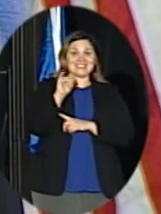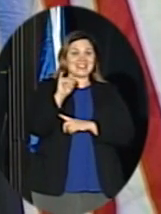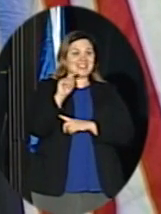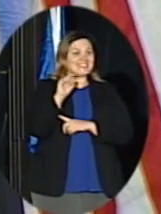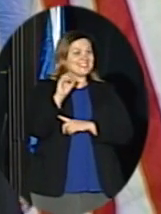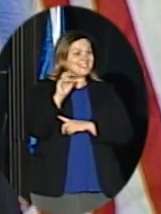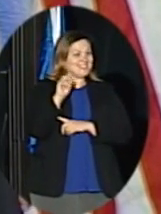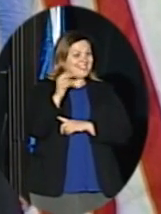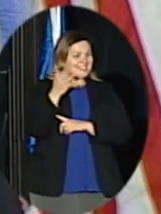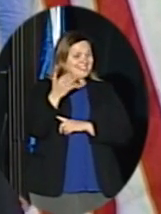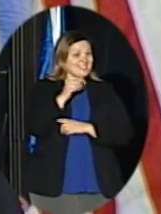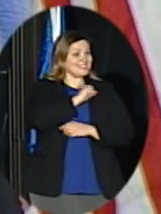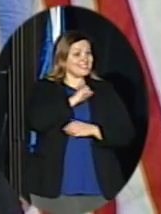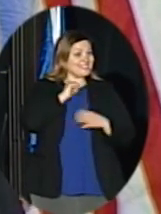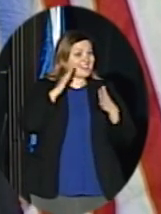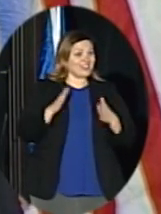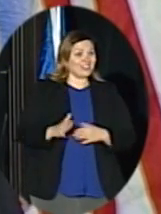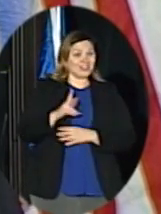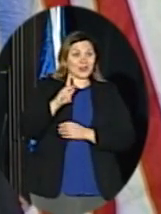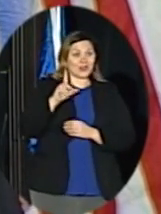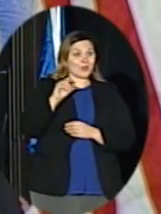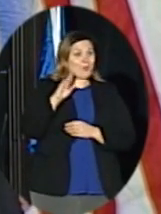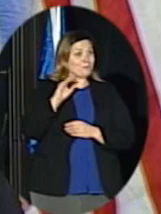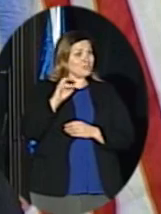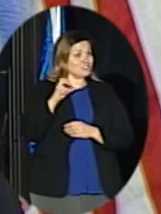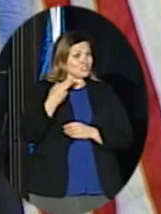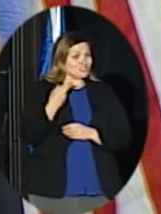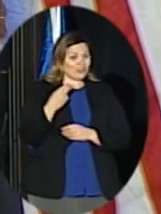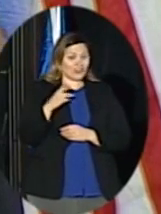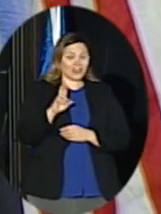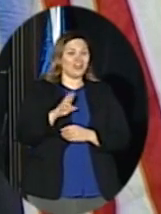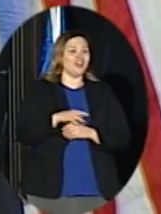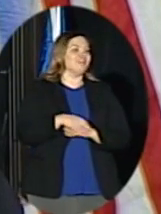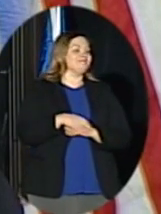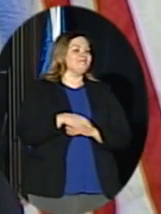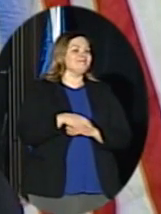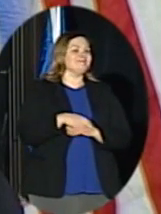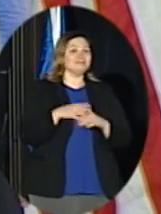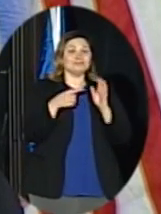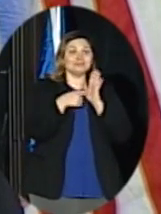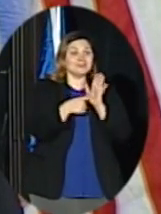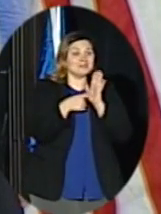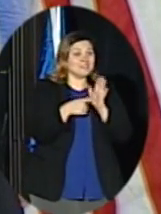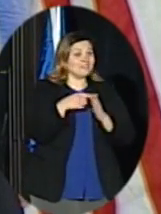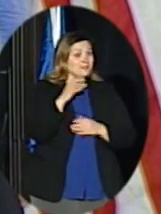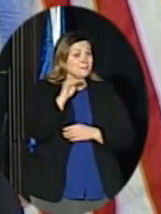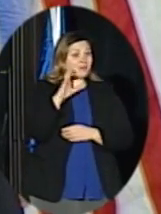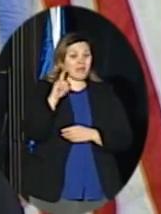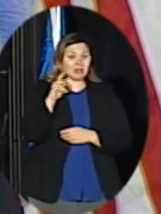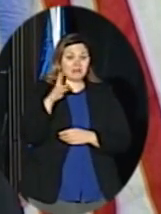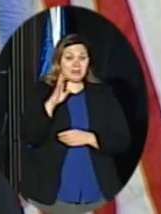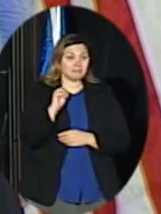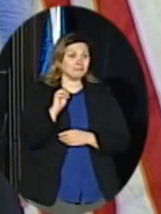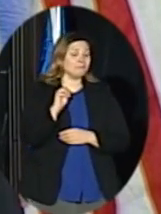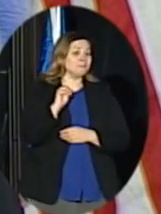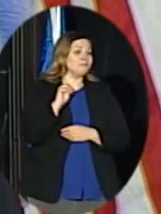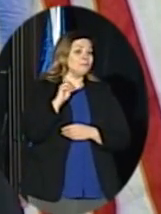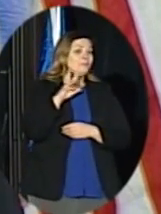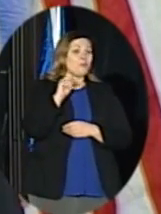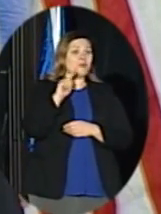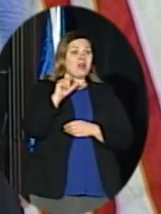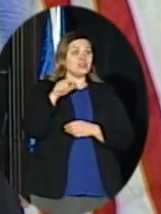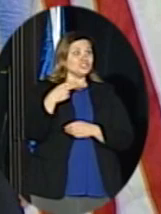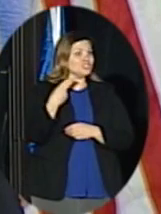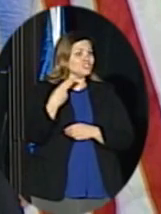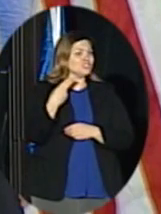Senator Klobuchar, Representative McCollum, Representative Waltz, thank you so much for being here today.